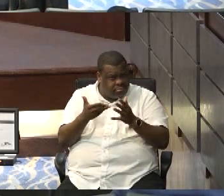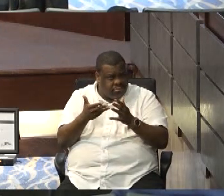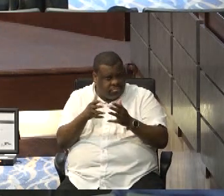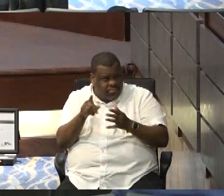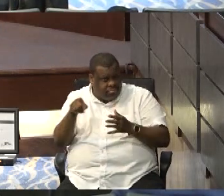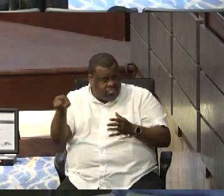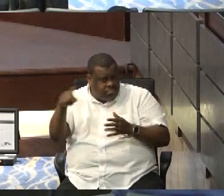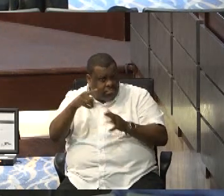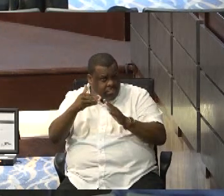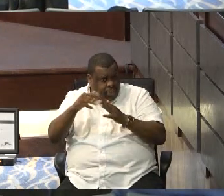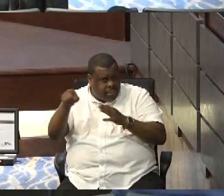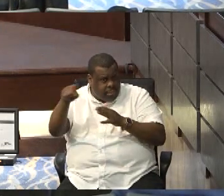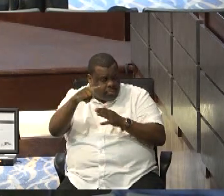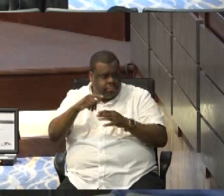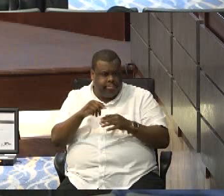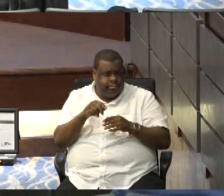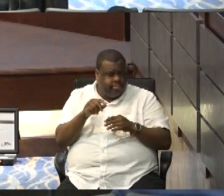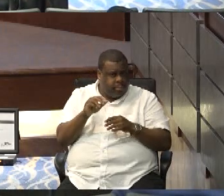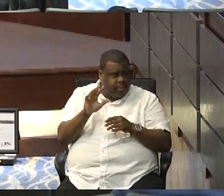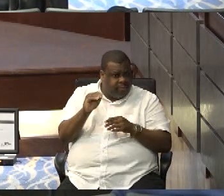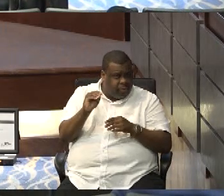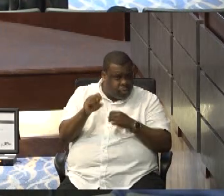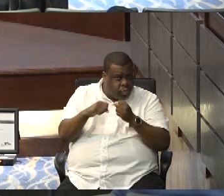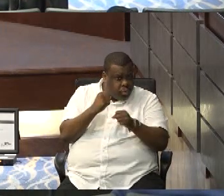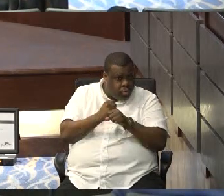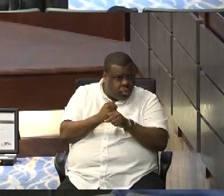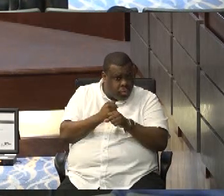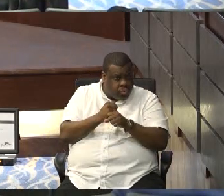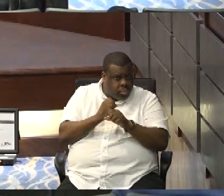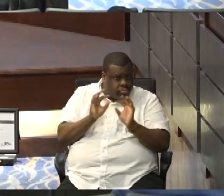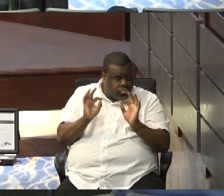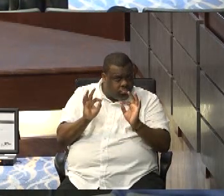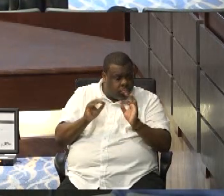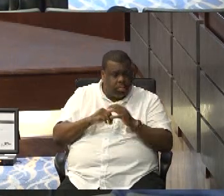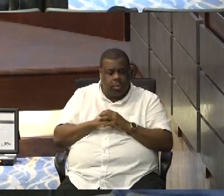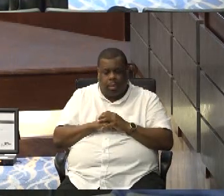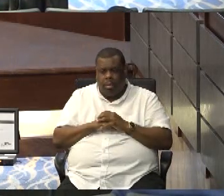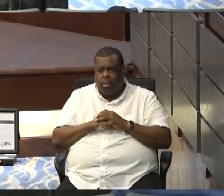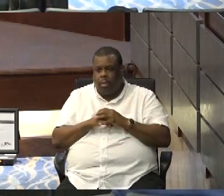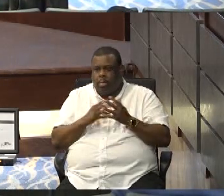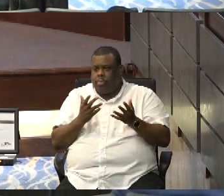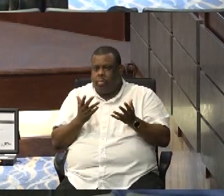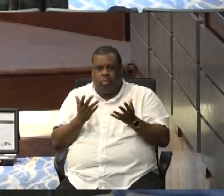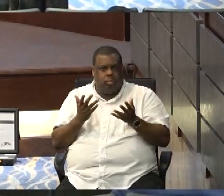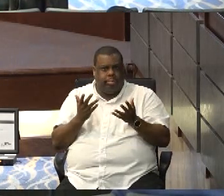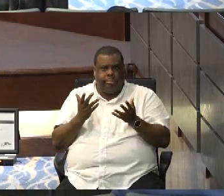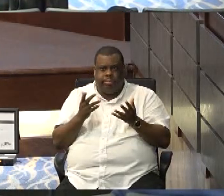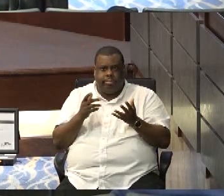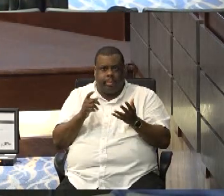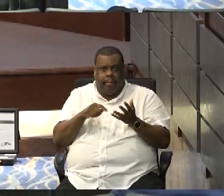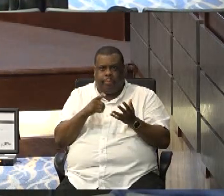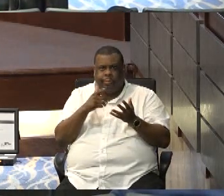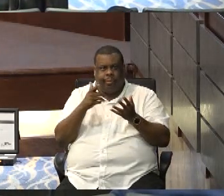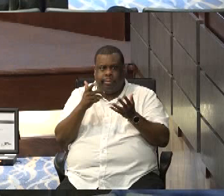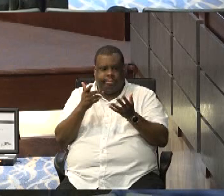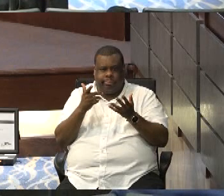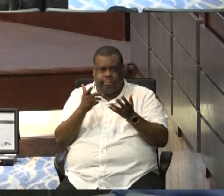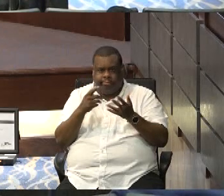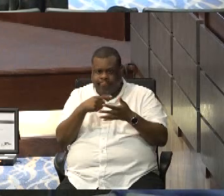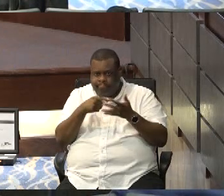some of this cost is going to be just, is going to come from somewhere. It's going to be passed on ultimately to the home buyer.